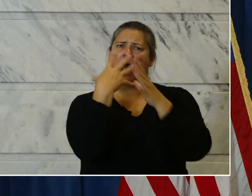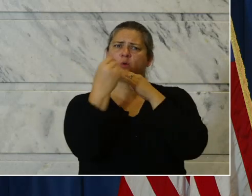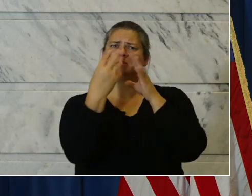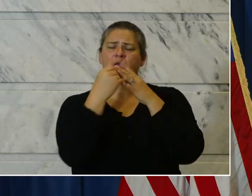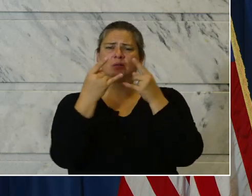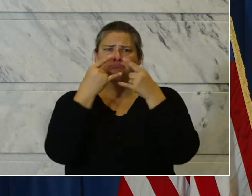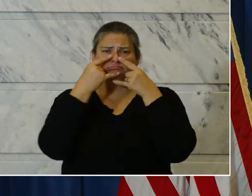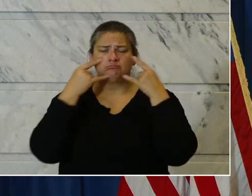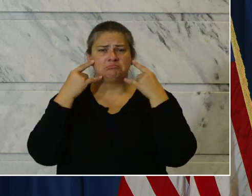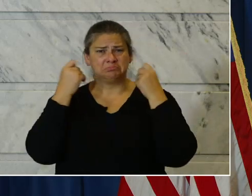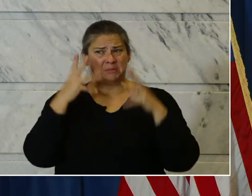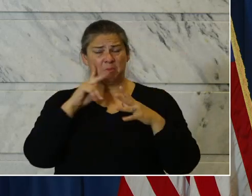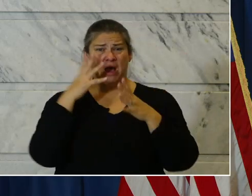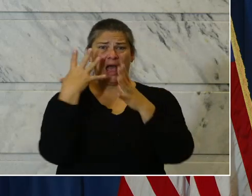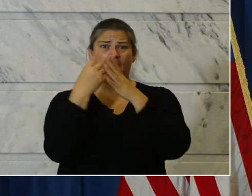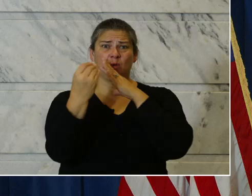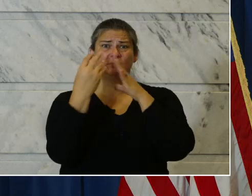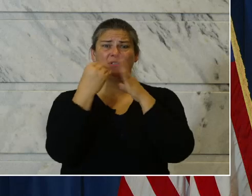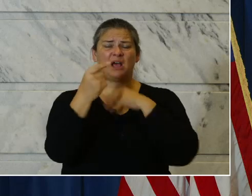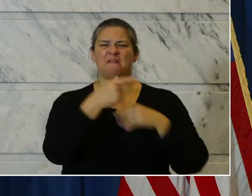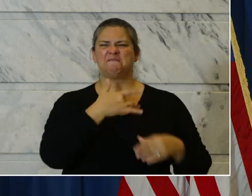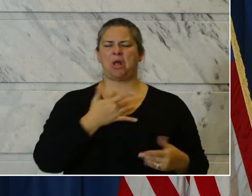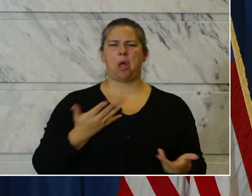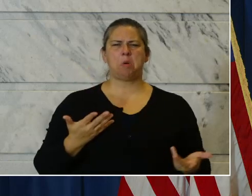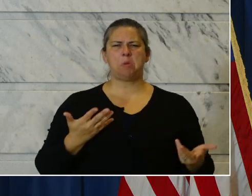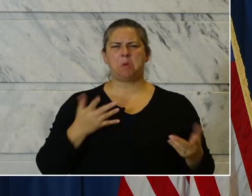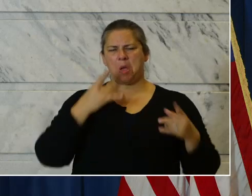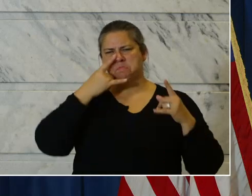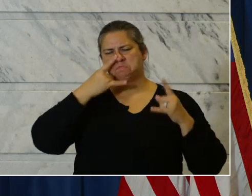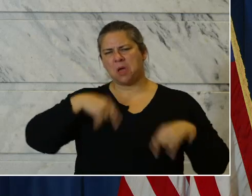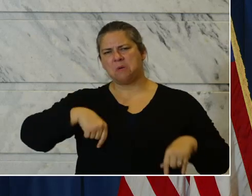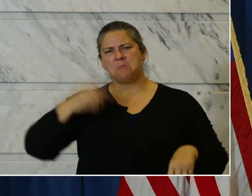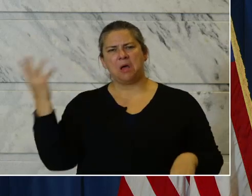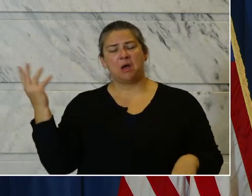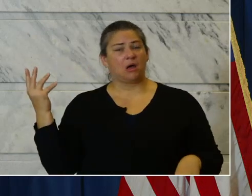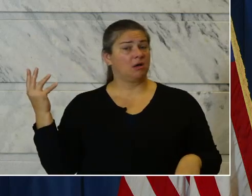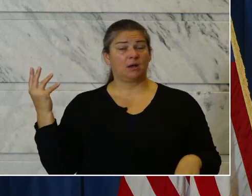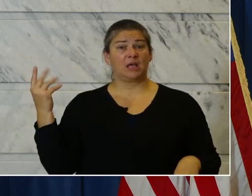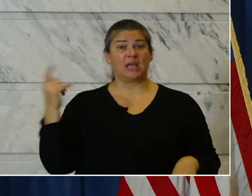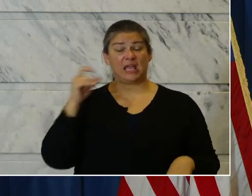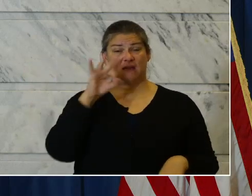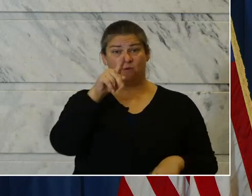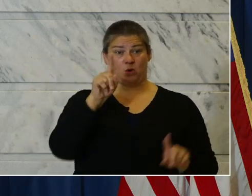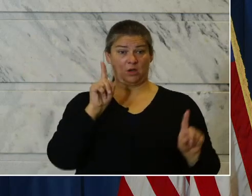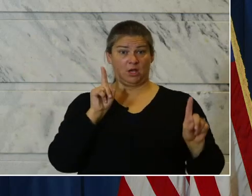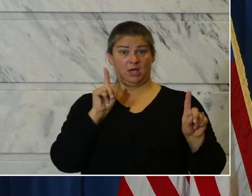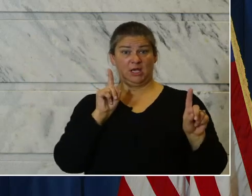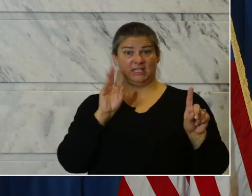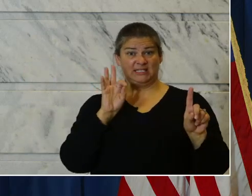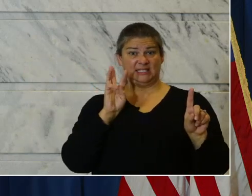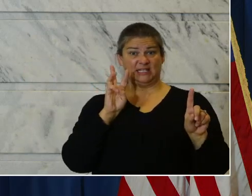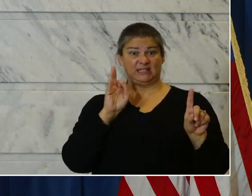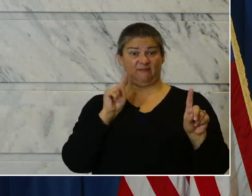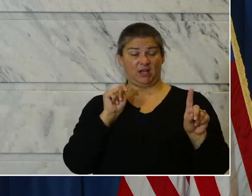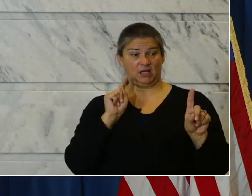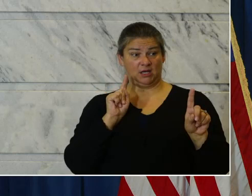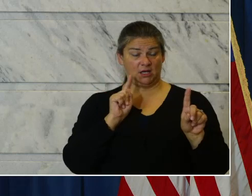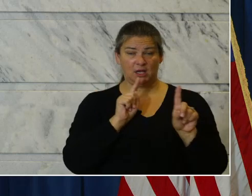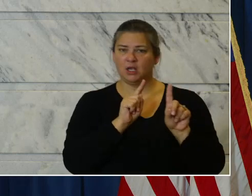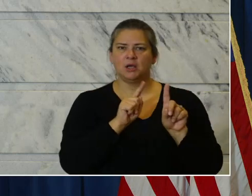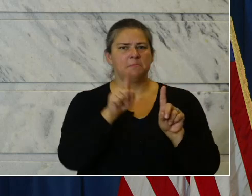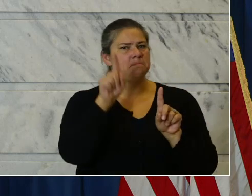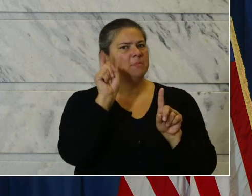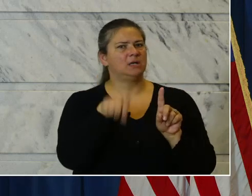and a lot of people when they're outside think that they don't need to do any of it, if you're going to get within 6 feet of somebody, you need to put on